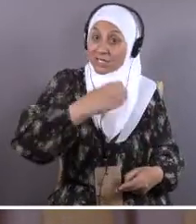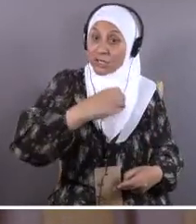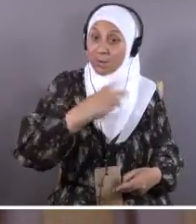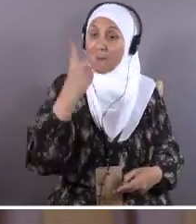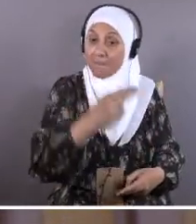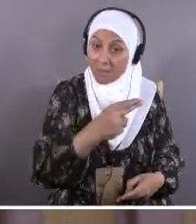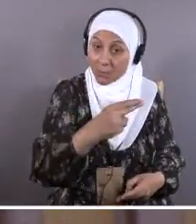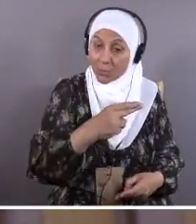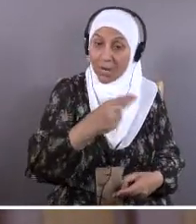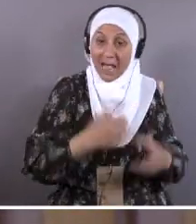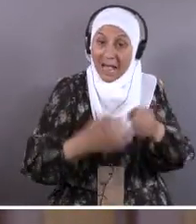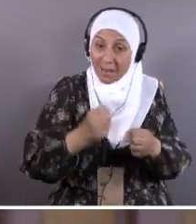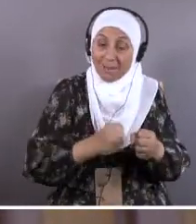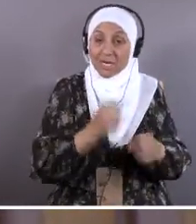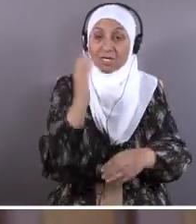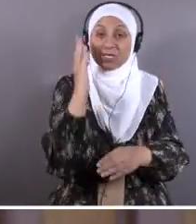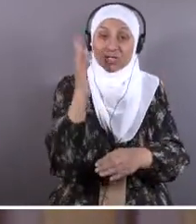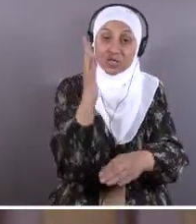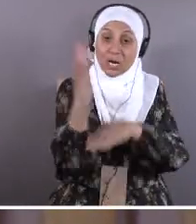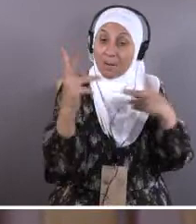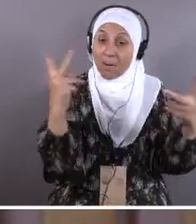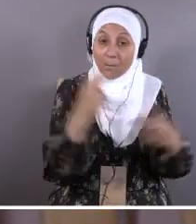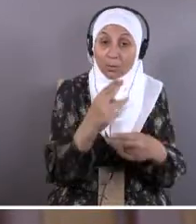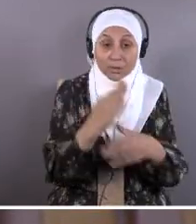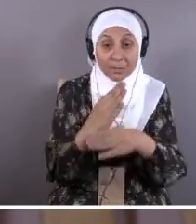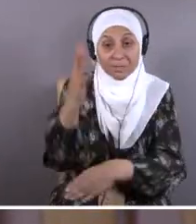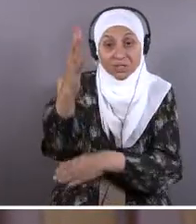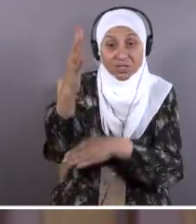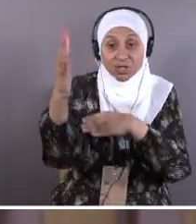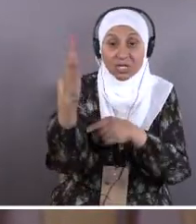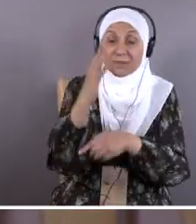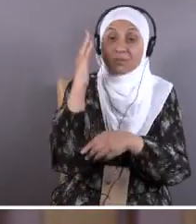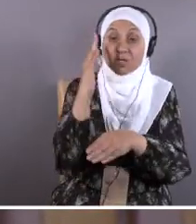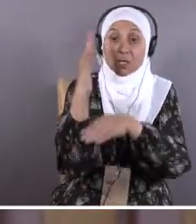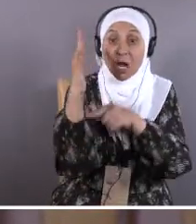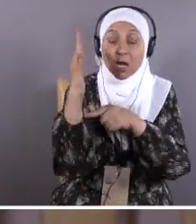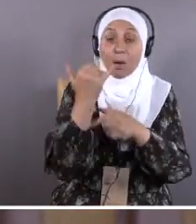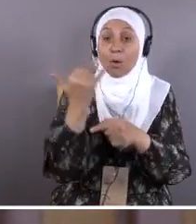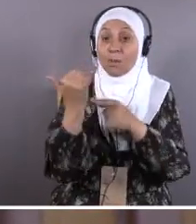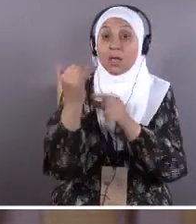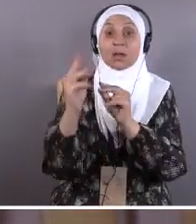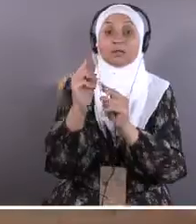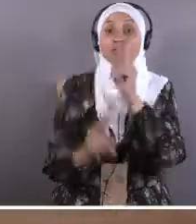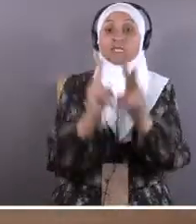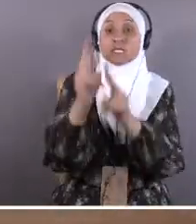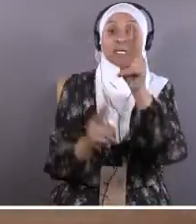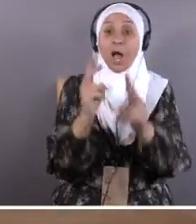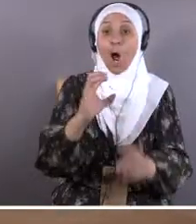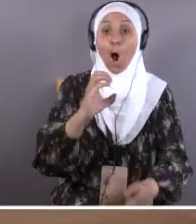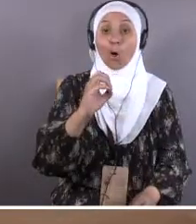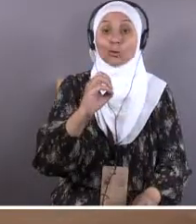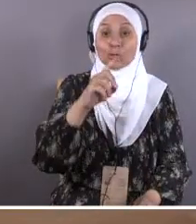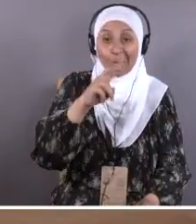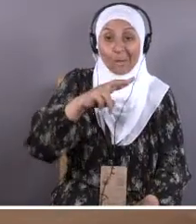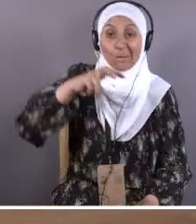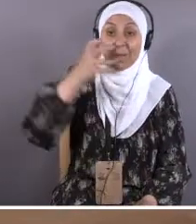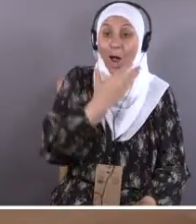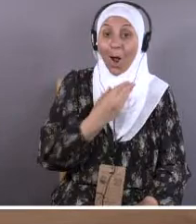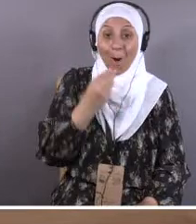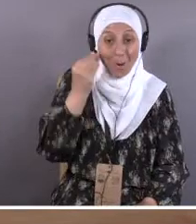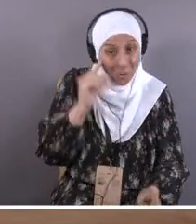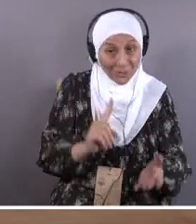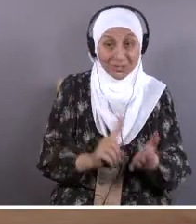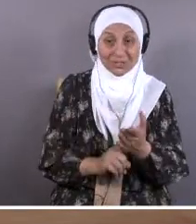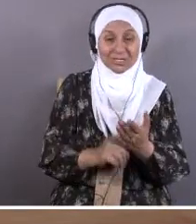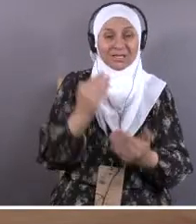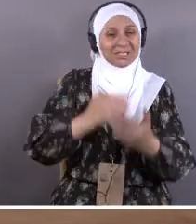not apply to what you should implement in your own country. Even if you go somewhere else, when you talk about trees, you're talking about a factory